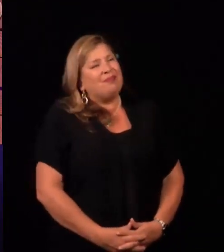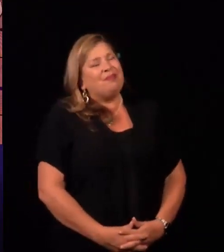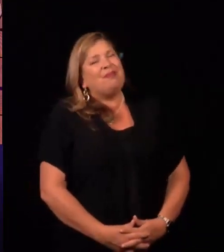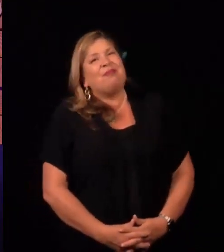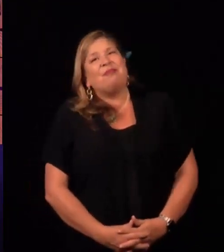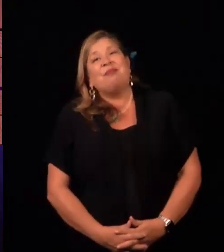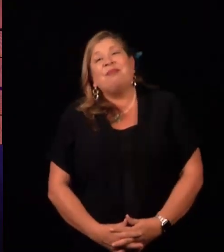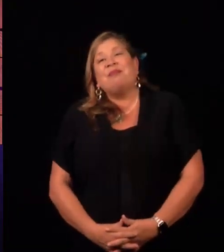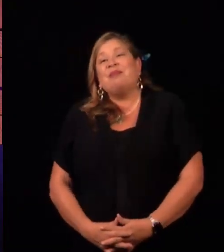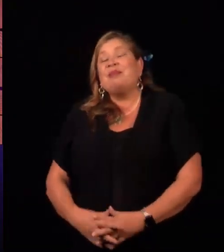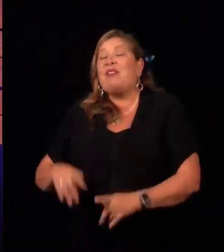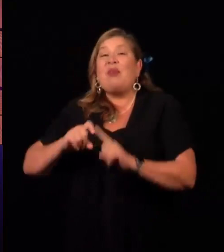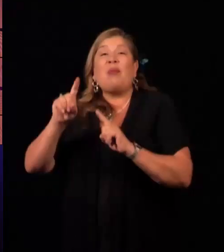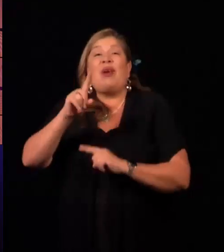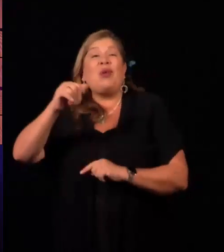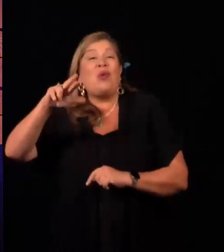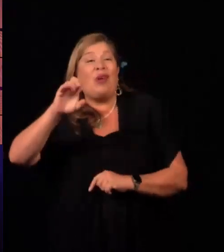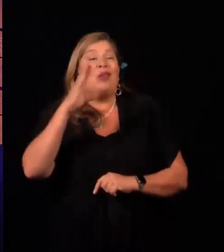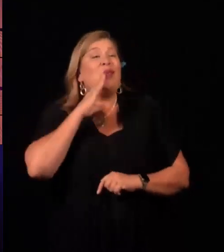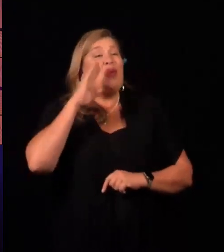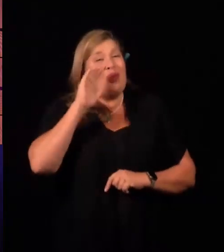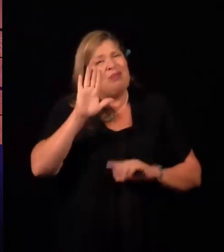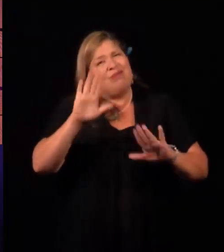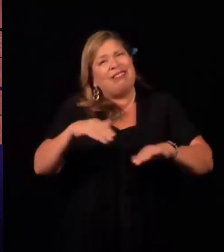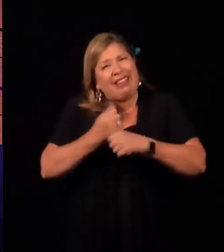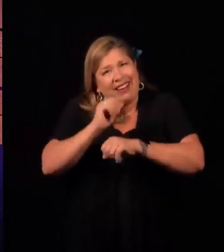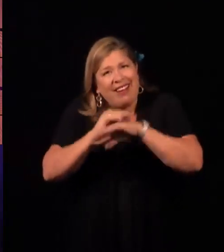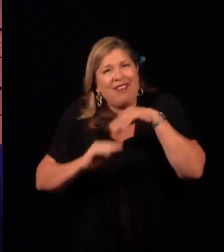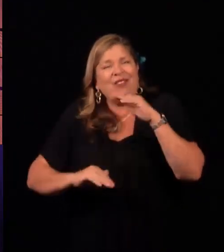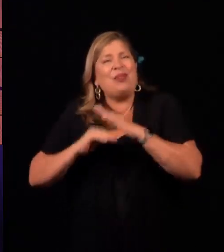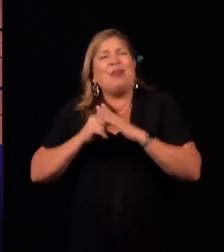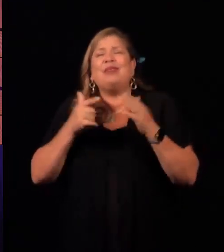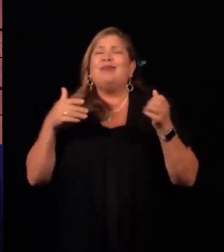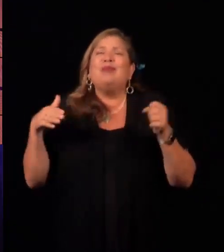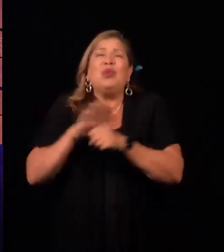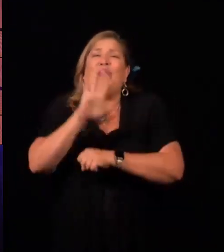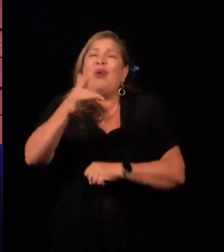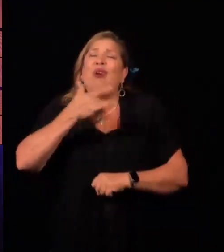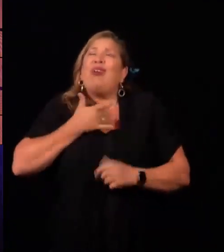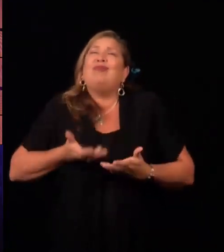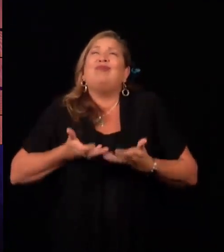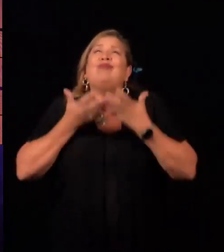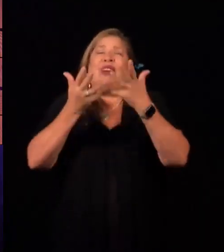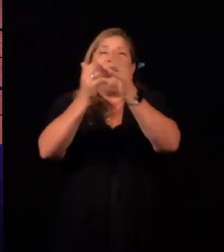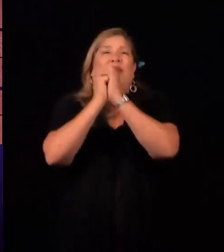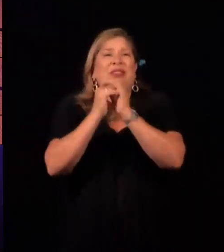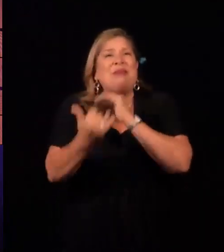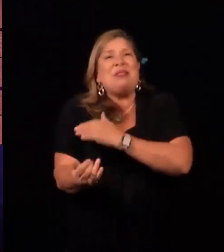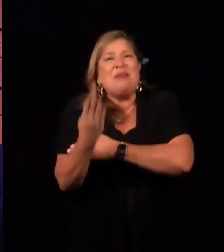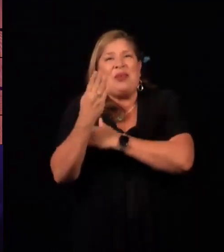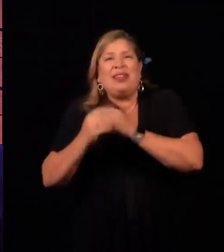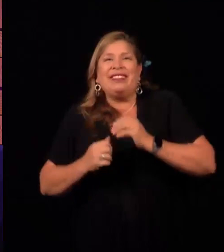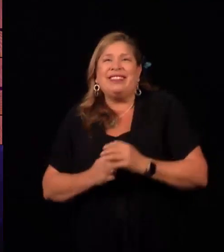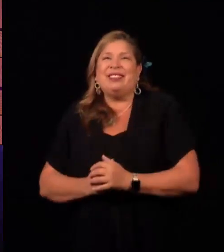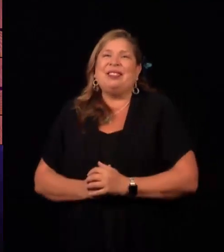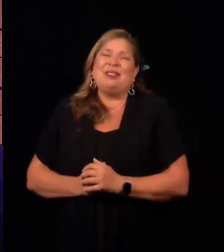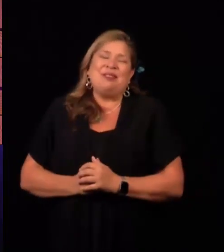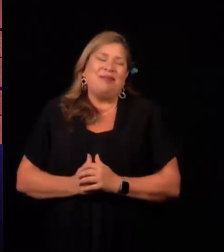From wherever you are, we just pray you'd get comfortable at this time, wholeheartedly worshiping your Lord this morning.